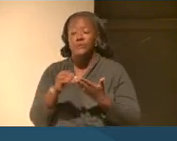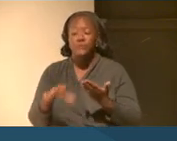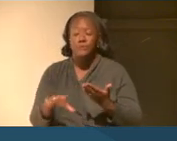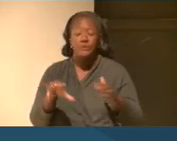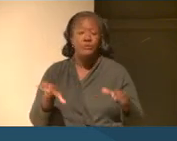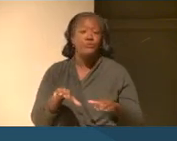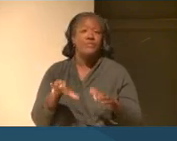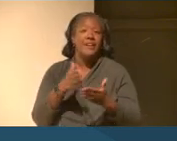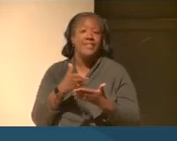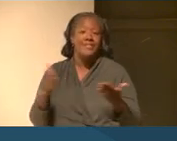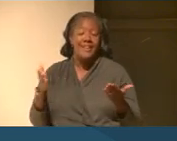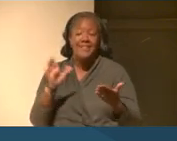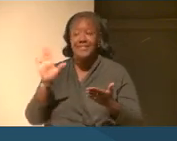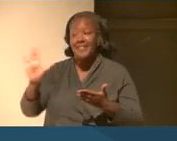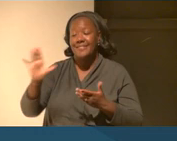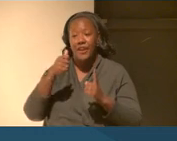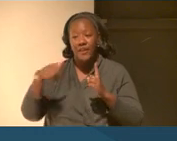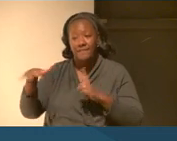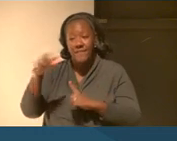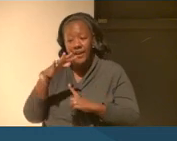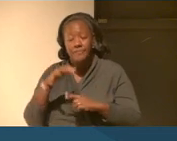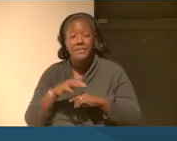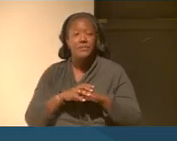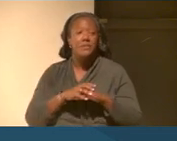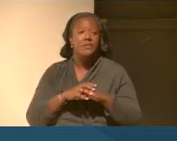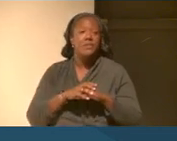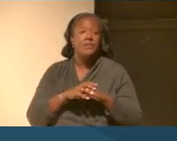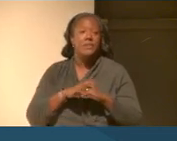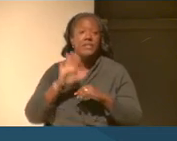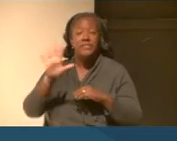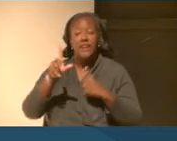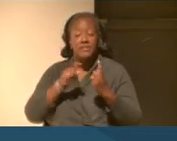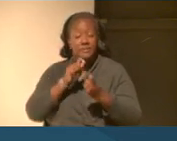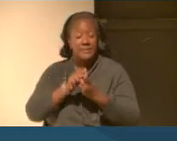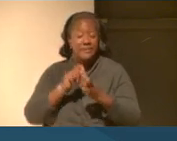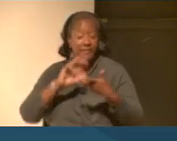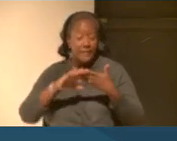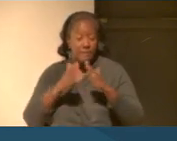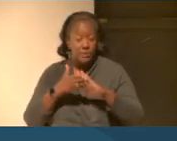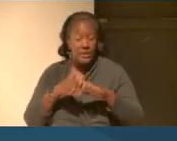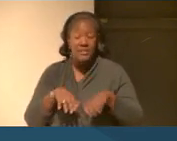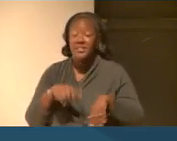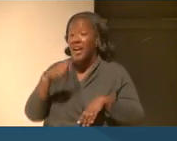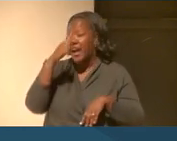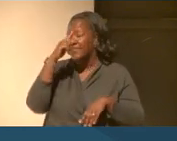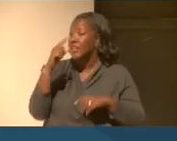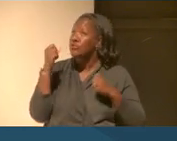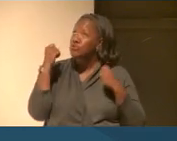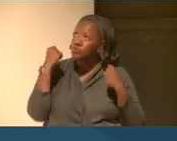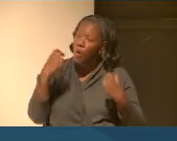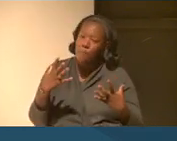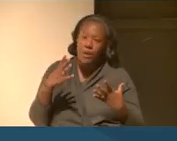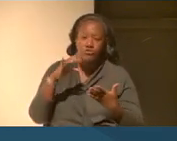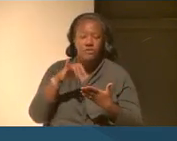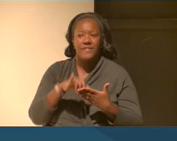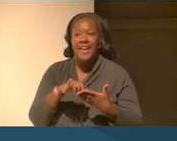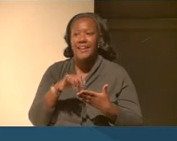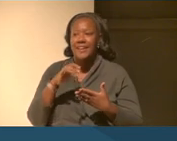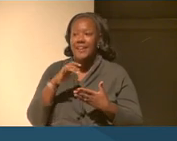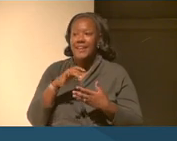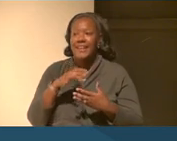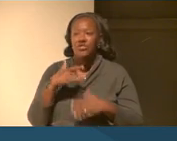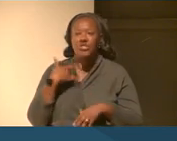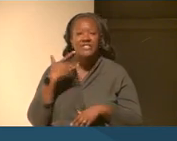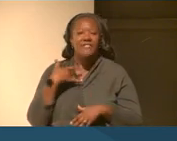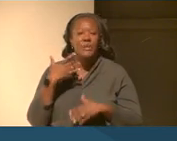things in their environment or in their, you know, their specific communities? Because I think so much of that is, you know, they just feel